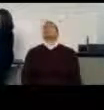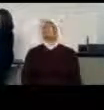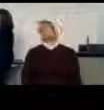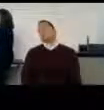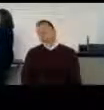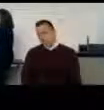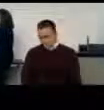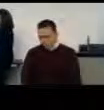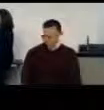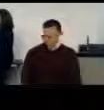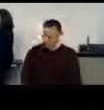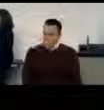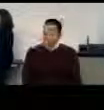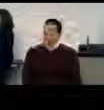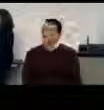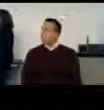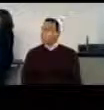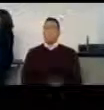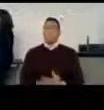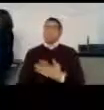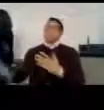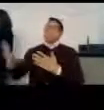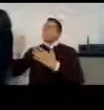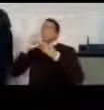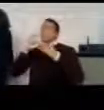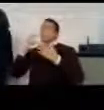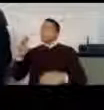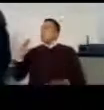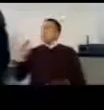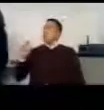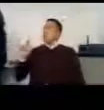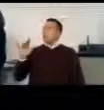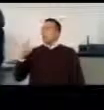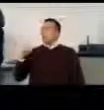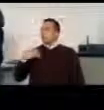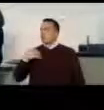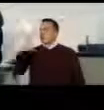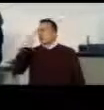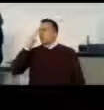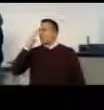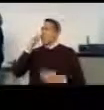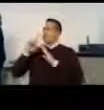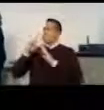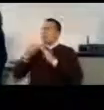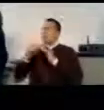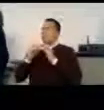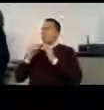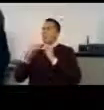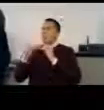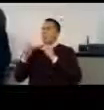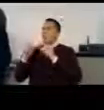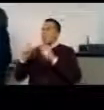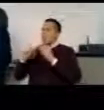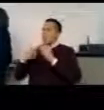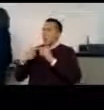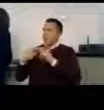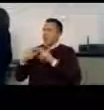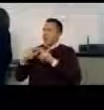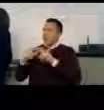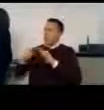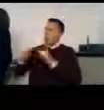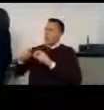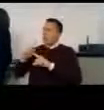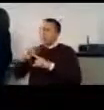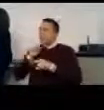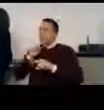Thank you, Michelle. That was some really, really interesting information and also some good resources. I'm sure you'll have lots of questions when we do the roundtables.